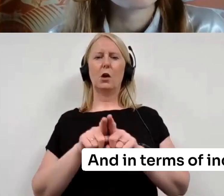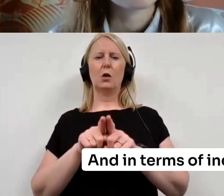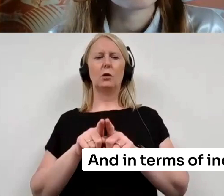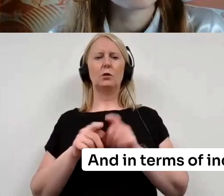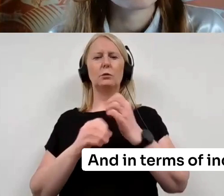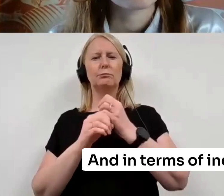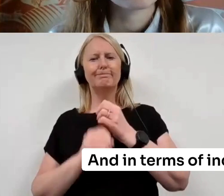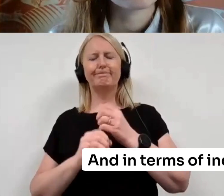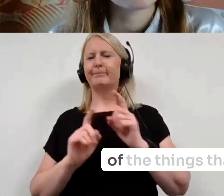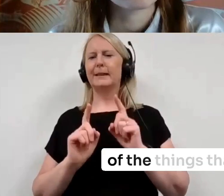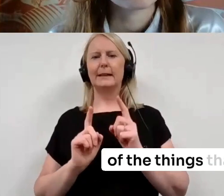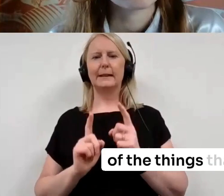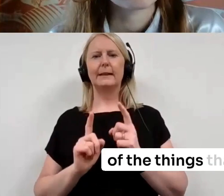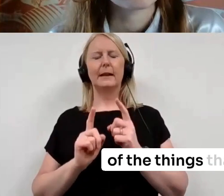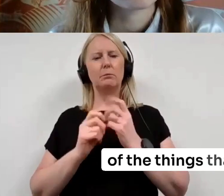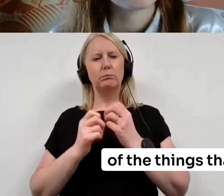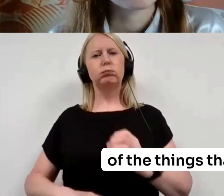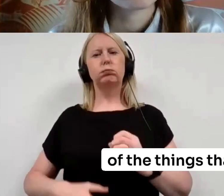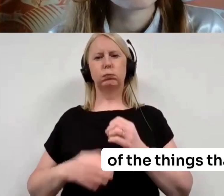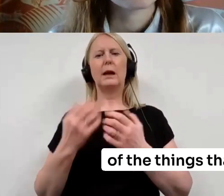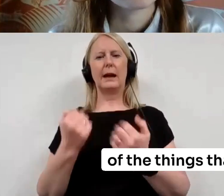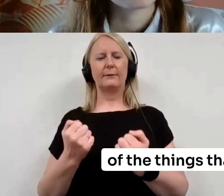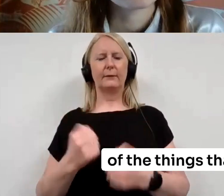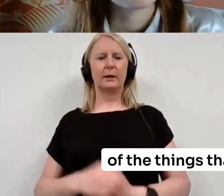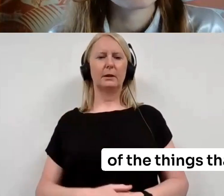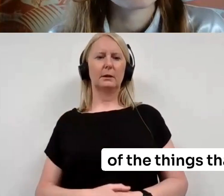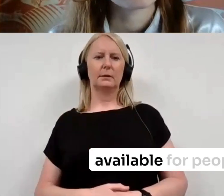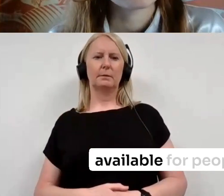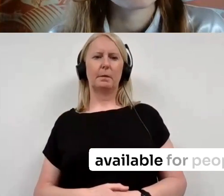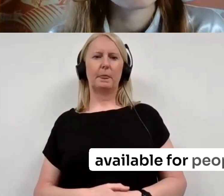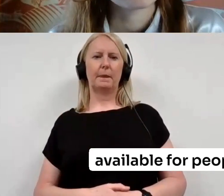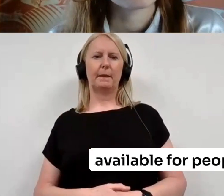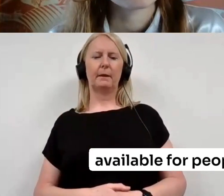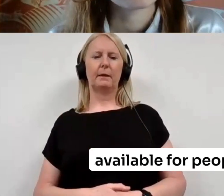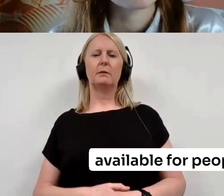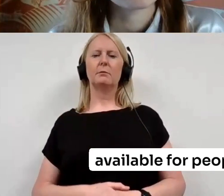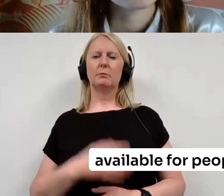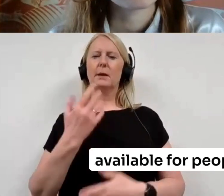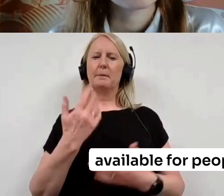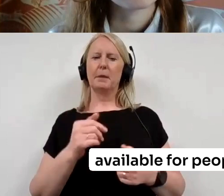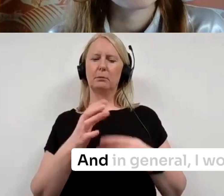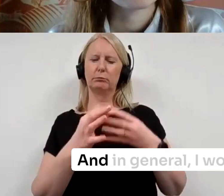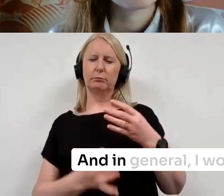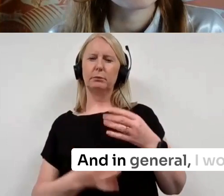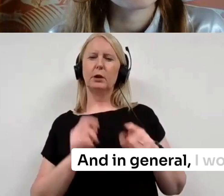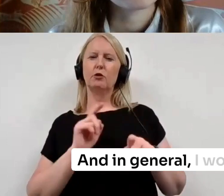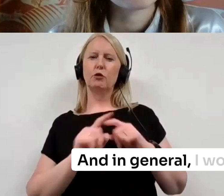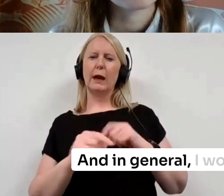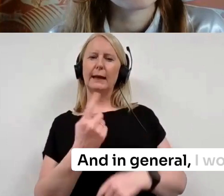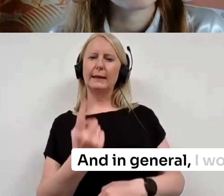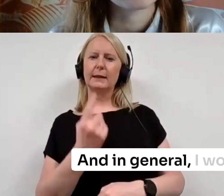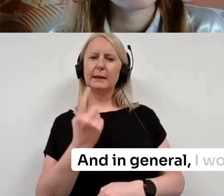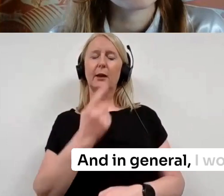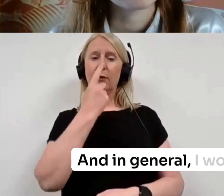I think a lot of the things that I've suggested are available for people to try on their own. And in